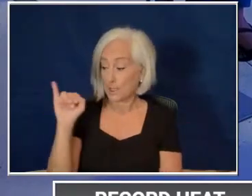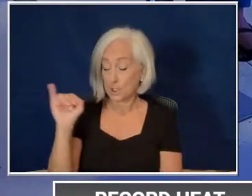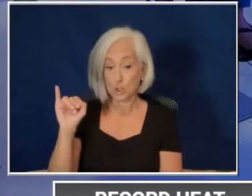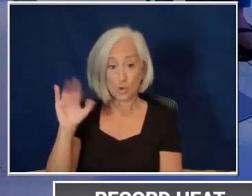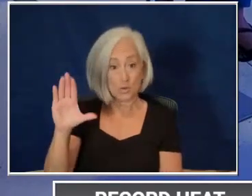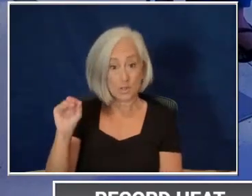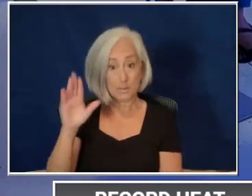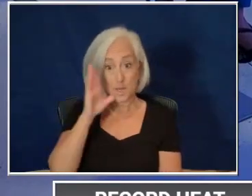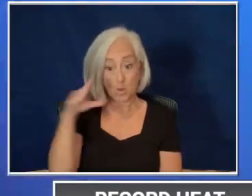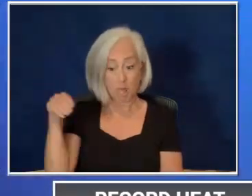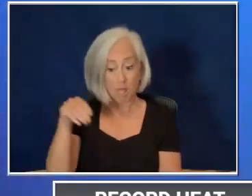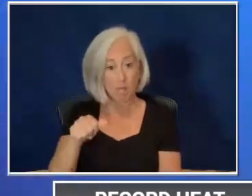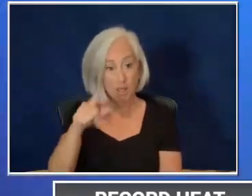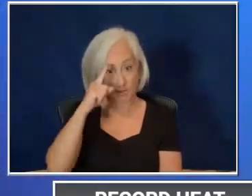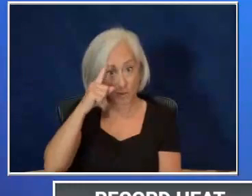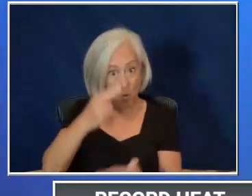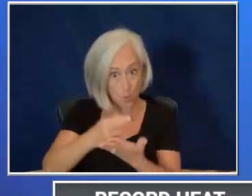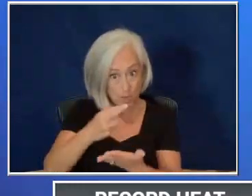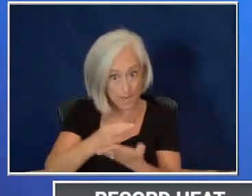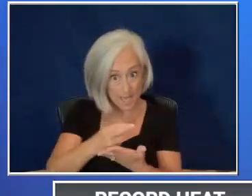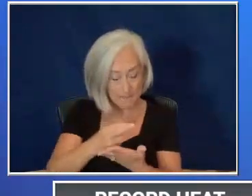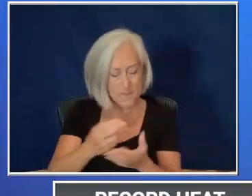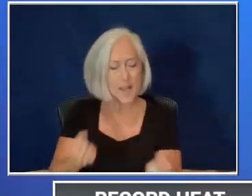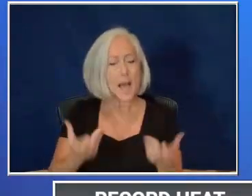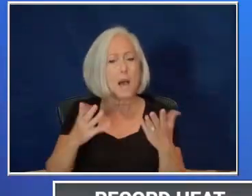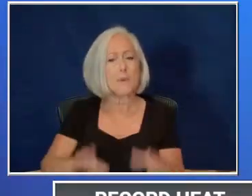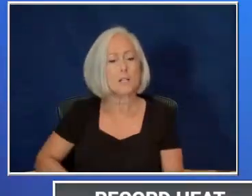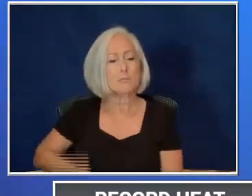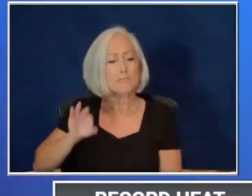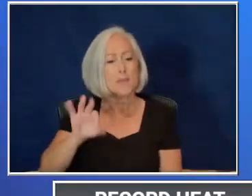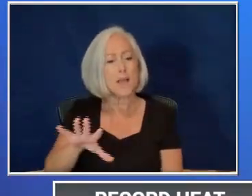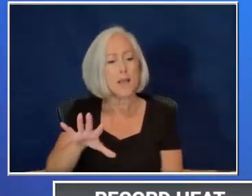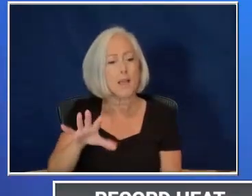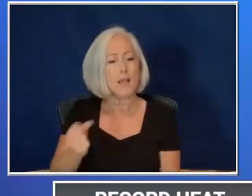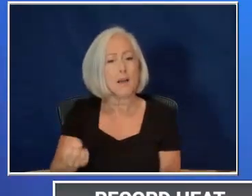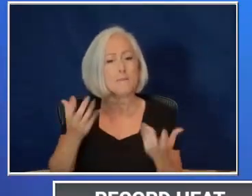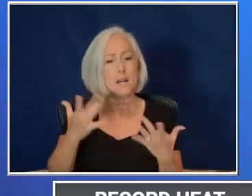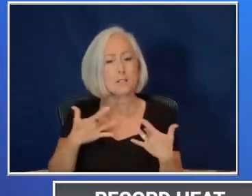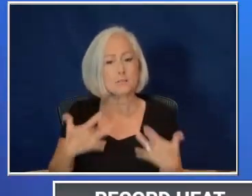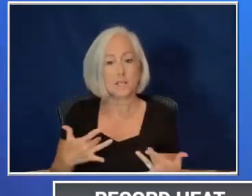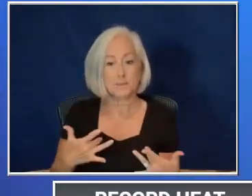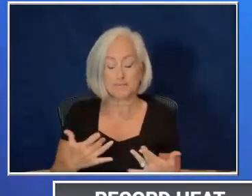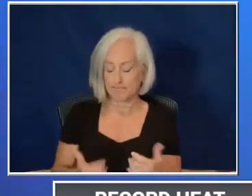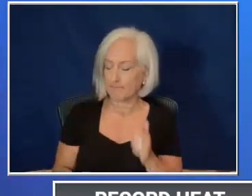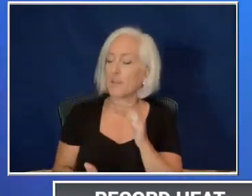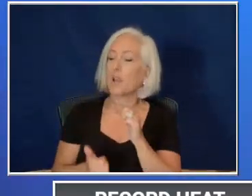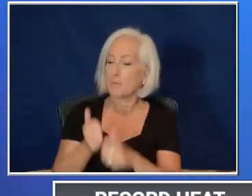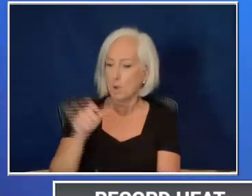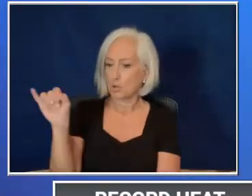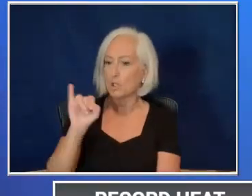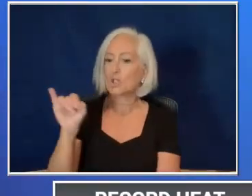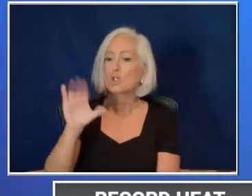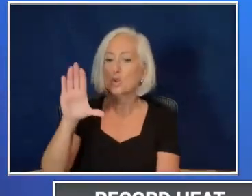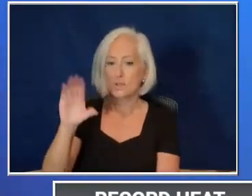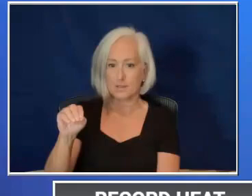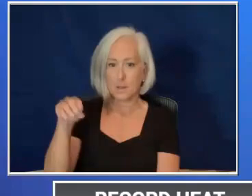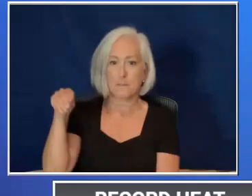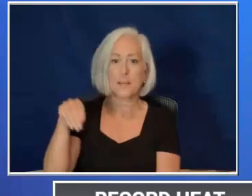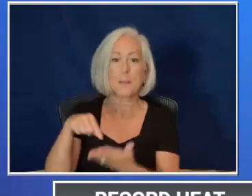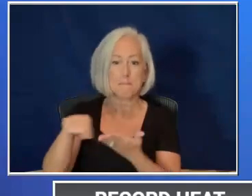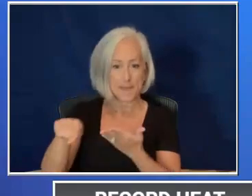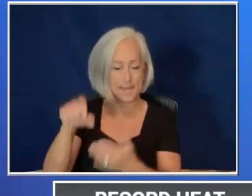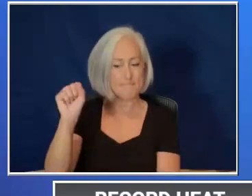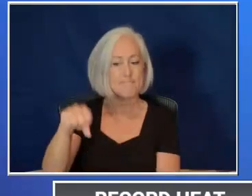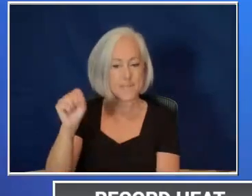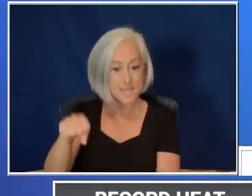pocket? So it is covered by most insurance companies, so I think that would be individualized for the insurance as far as the